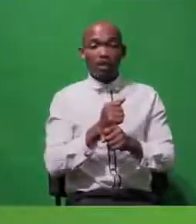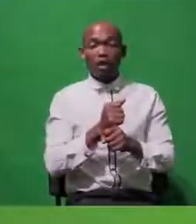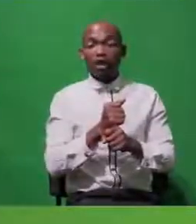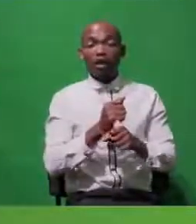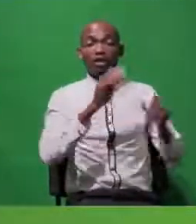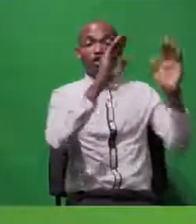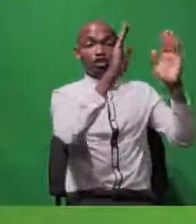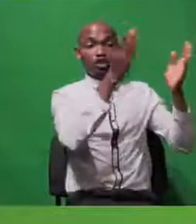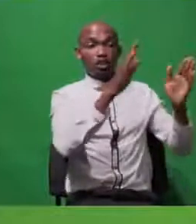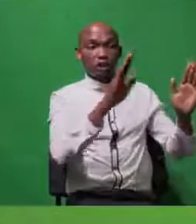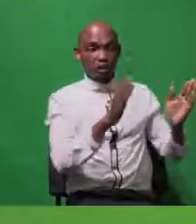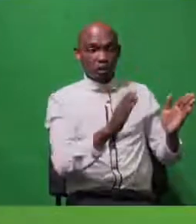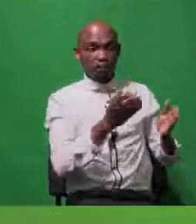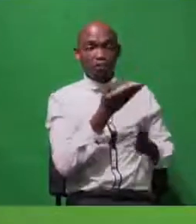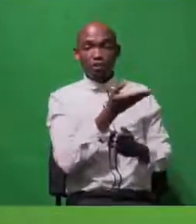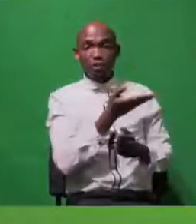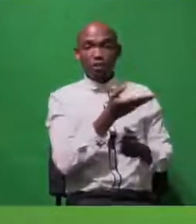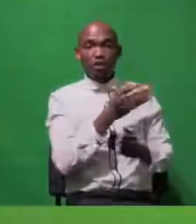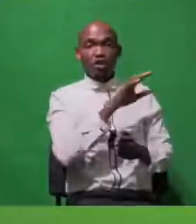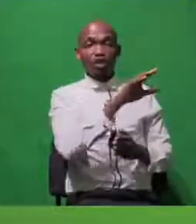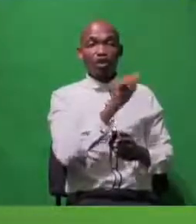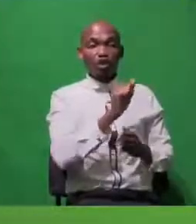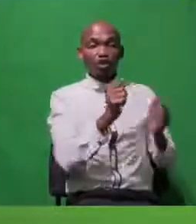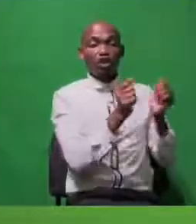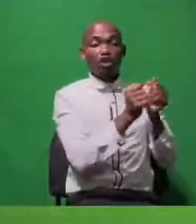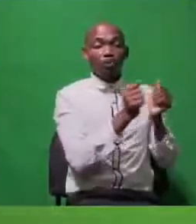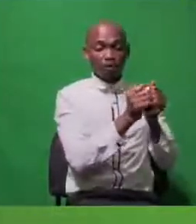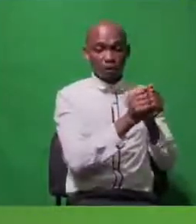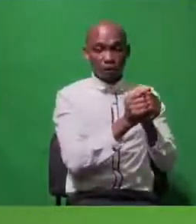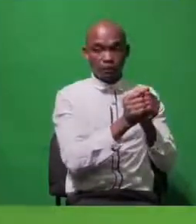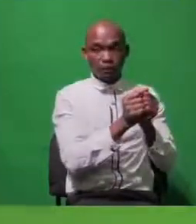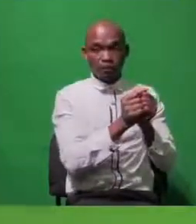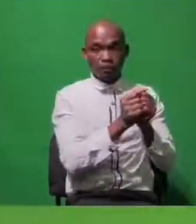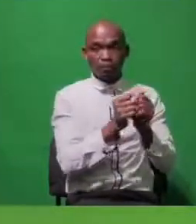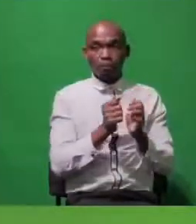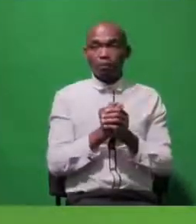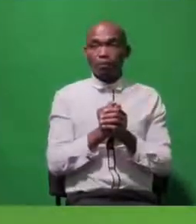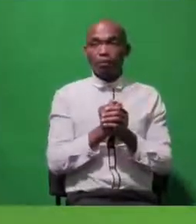this shape is called the object. We call